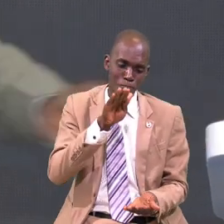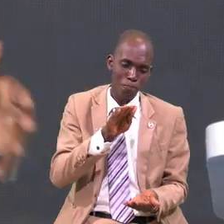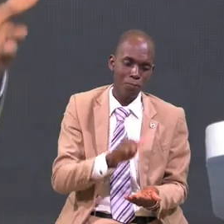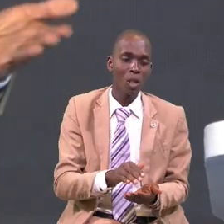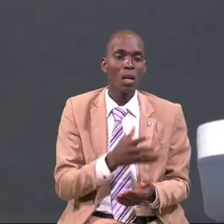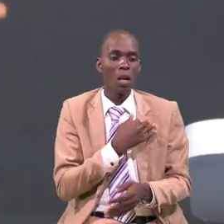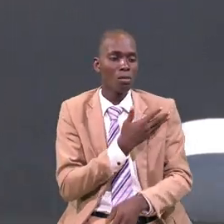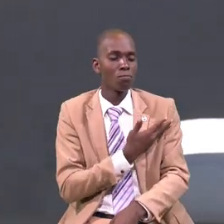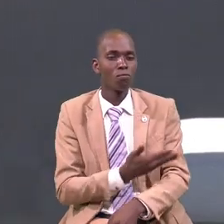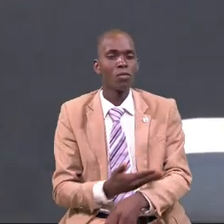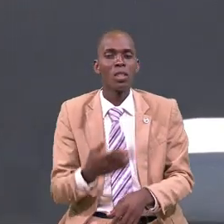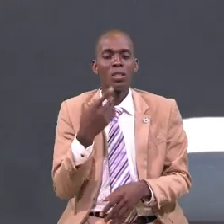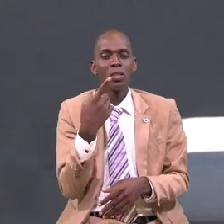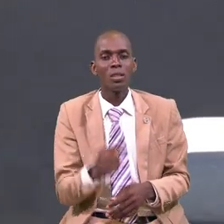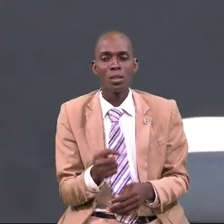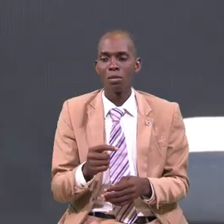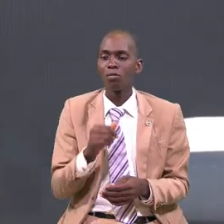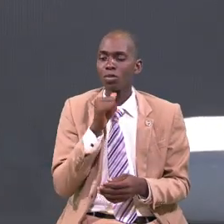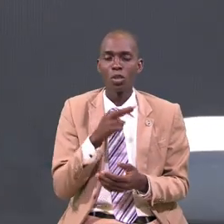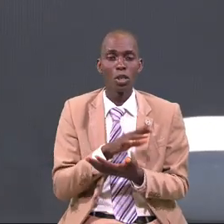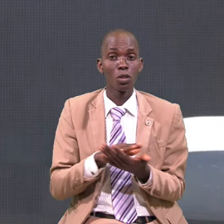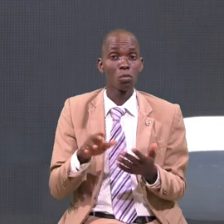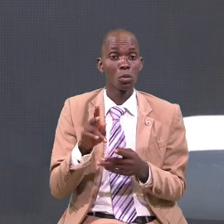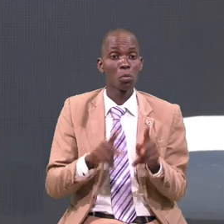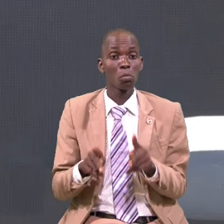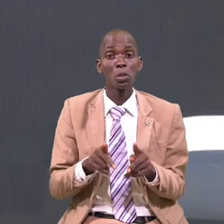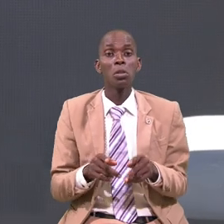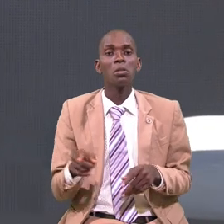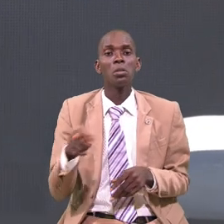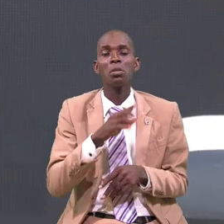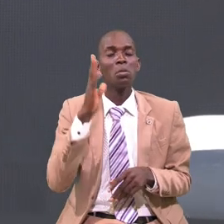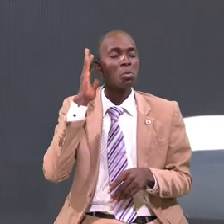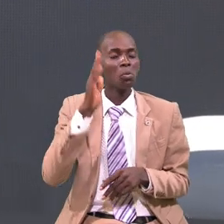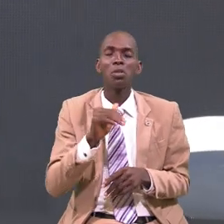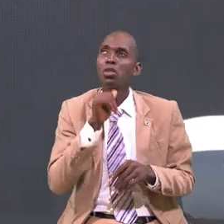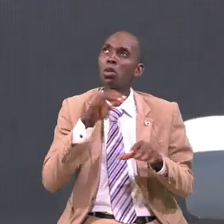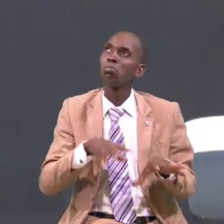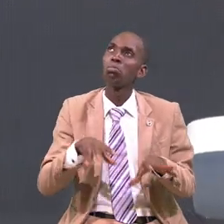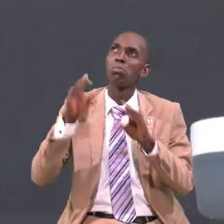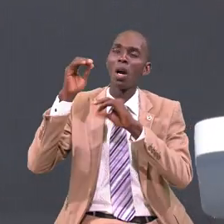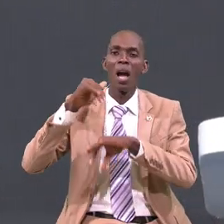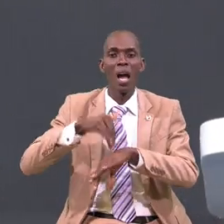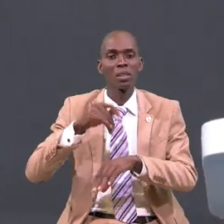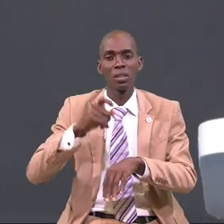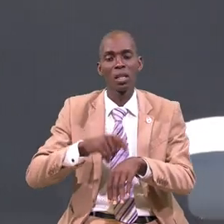the righteous people. They're not pleasing God. They will not go at the time of the rapture.